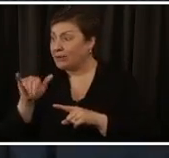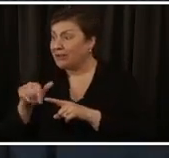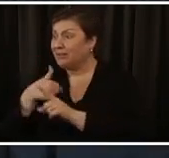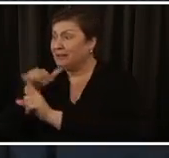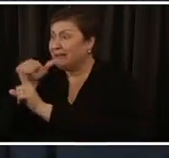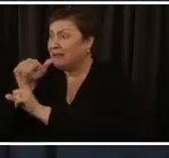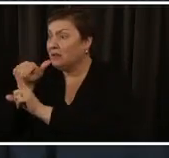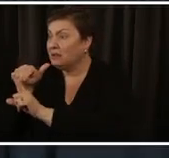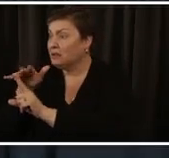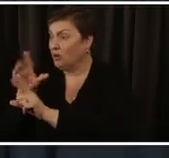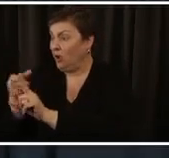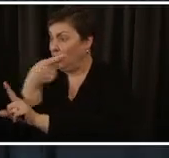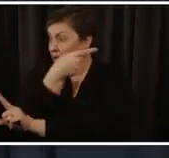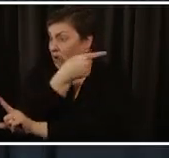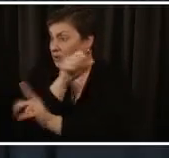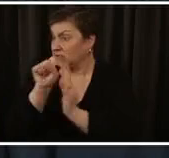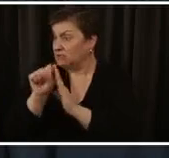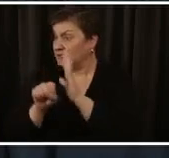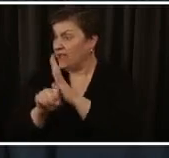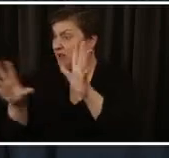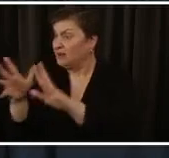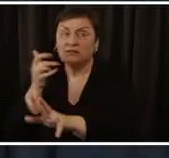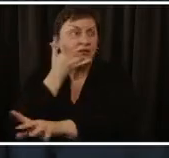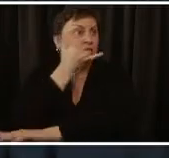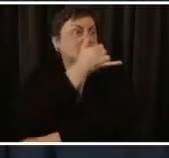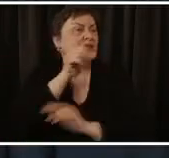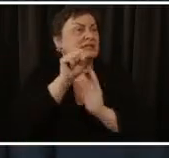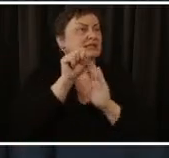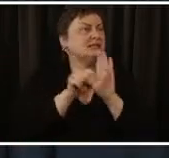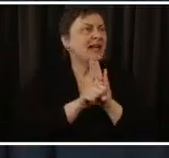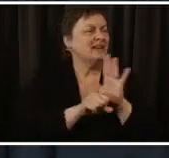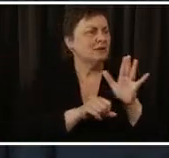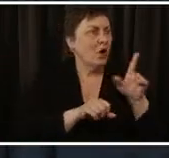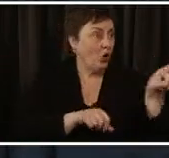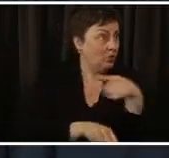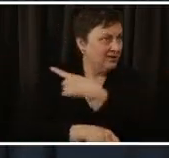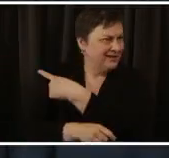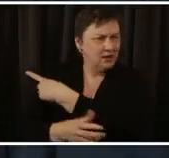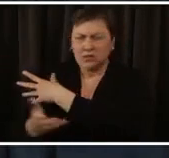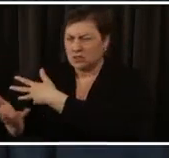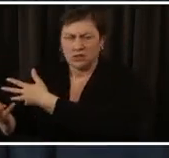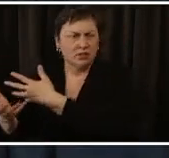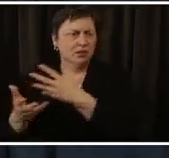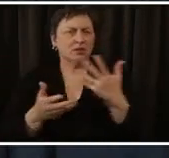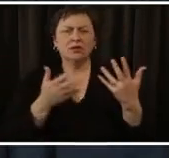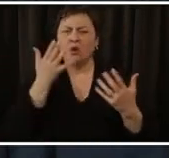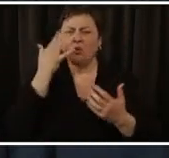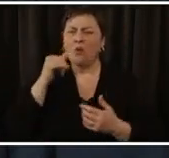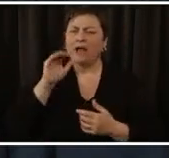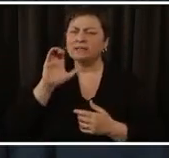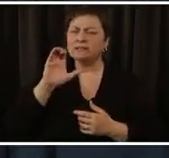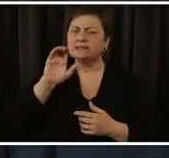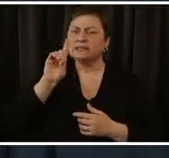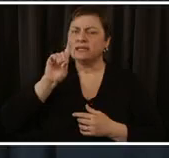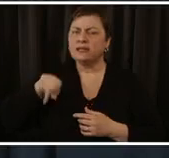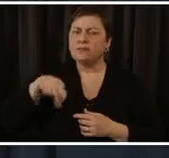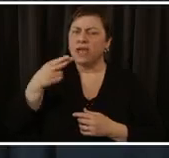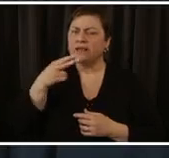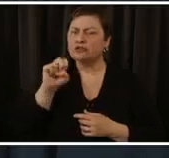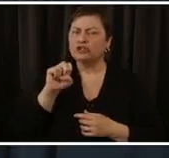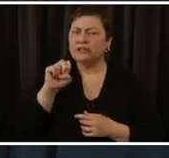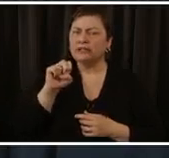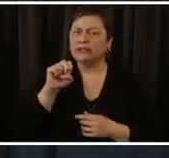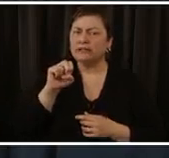their questions. Can you explain why CDPHE isn't answering health-specific questions from these Coloradans? Well, I don't know